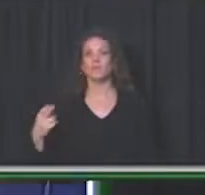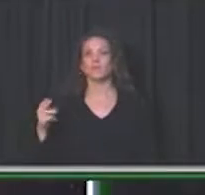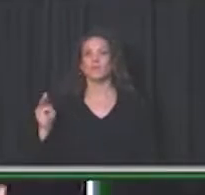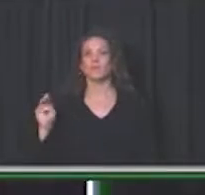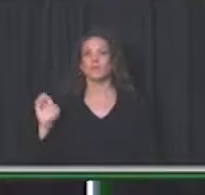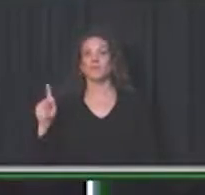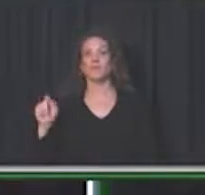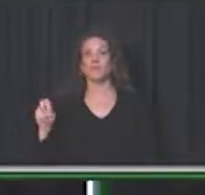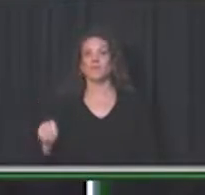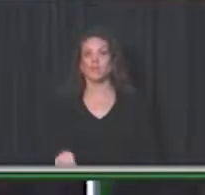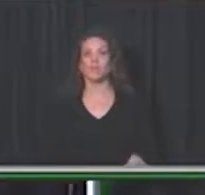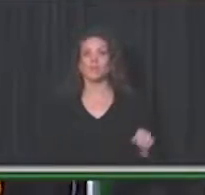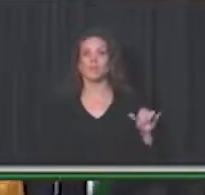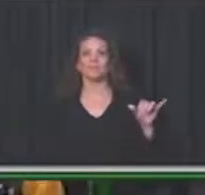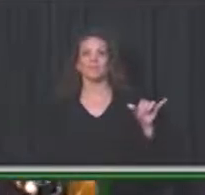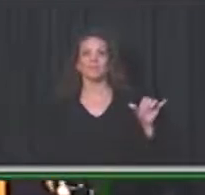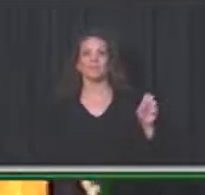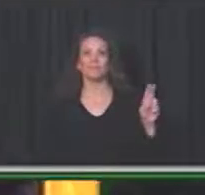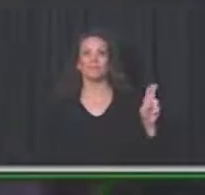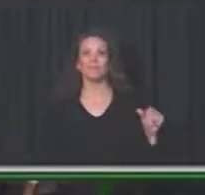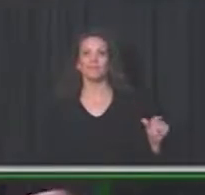Jennifer Young.